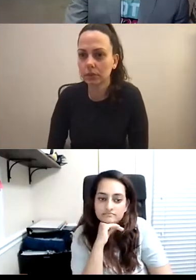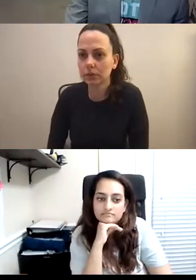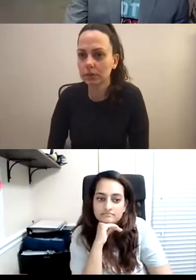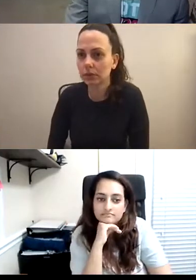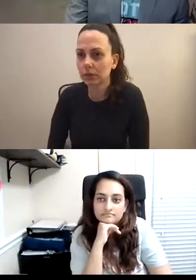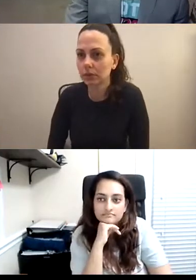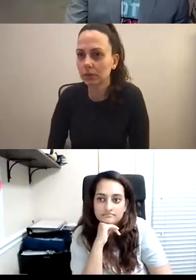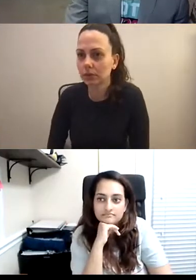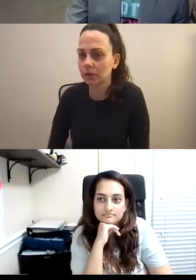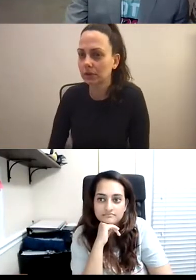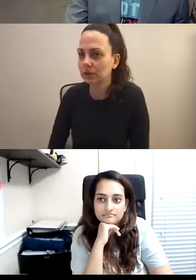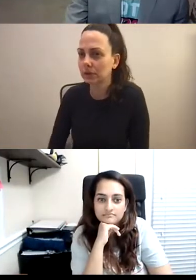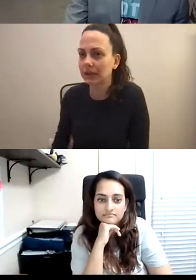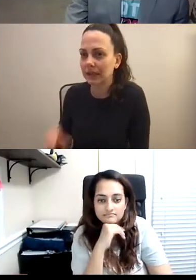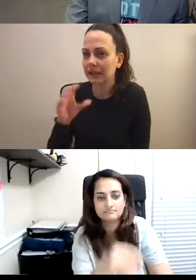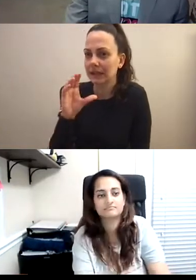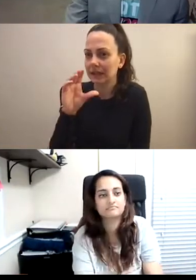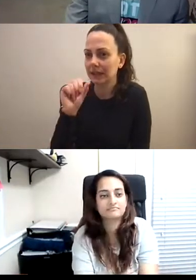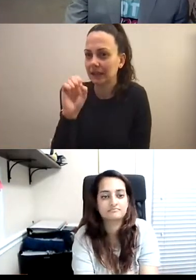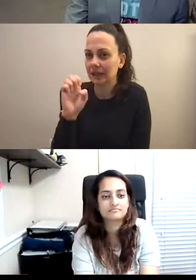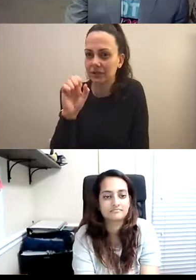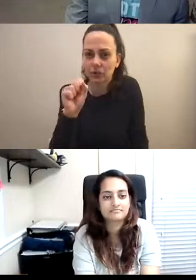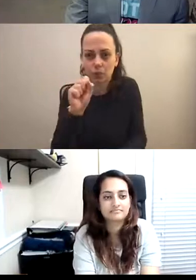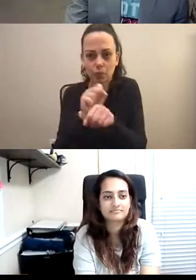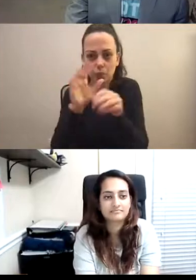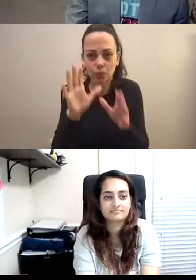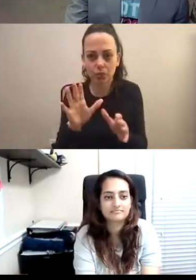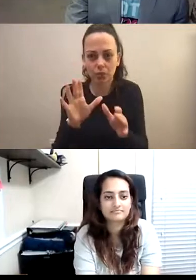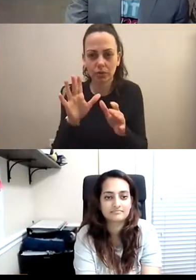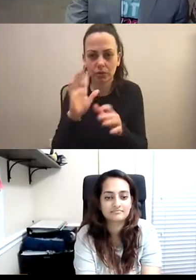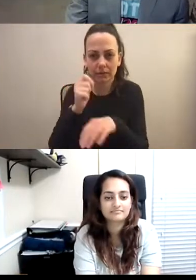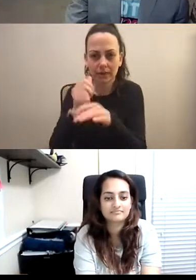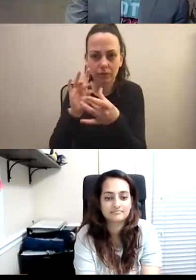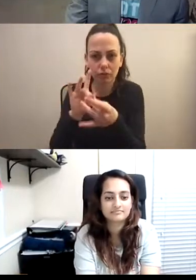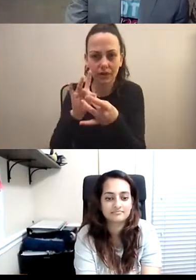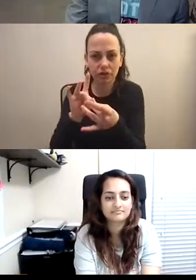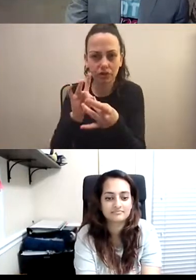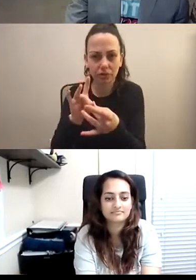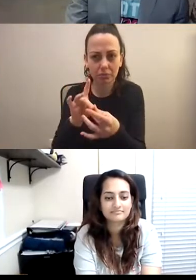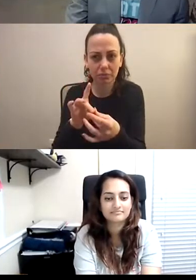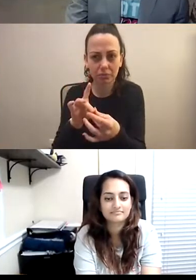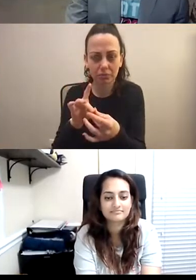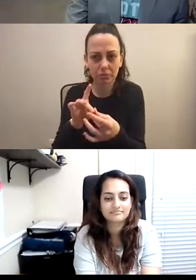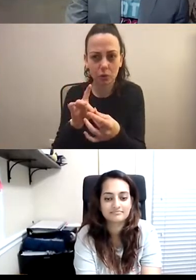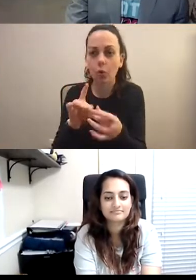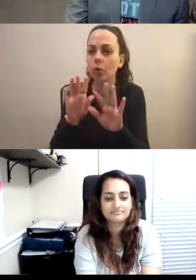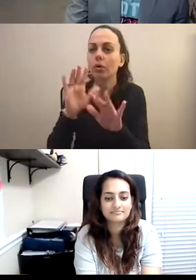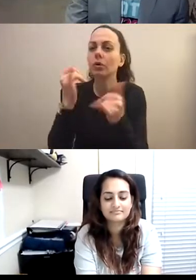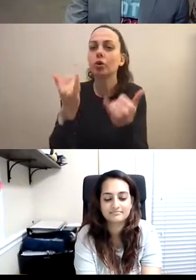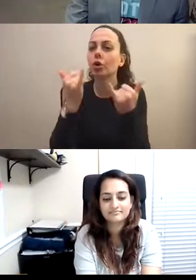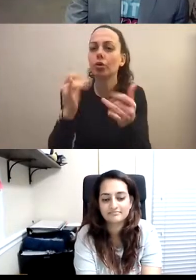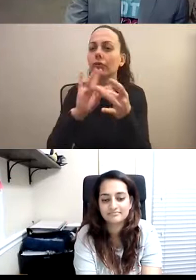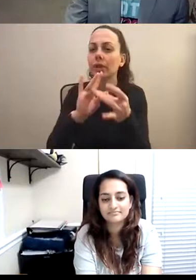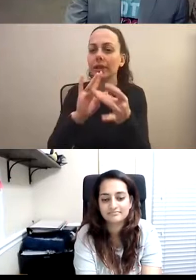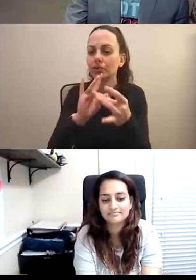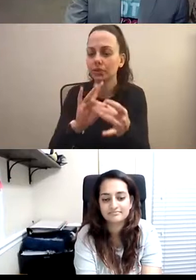pre-COVID have worked together we've built a really comfortable relationship, and I had to teach him how to use my sling and how to use some of my disability device,